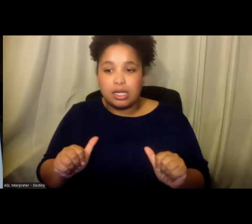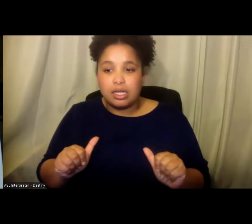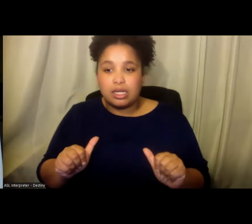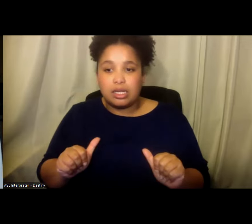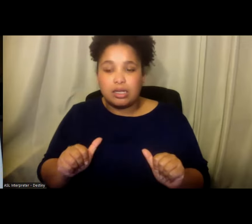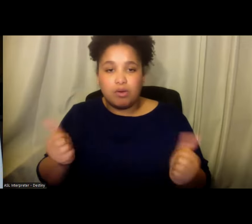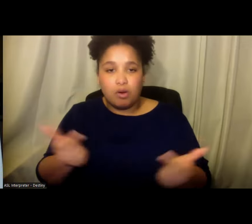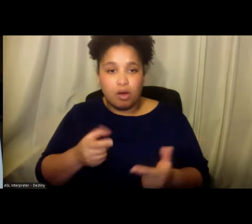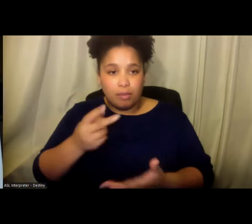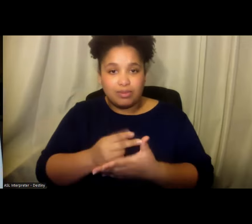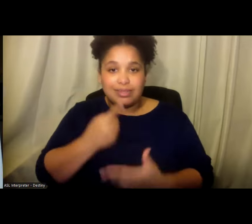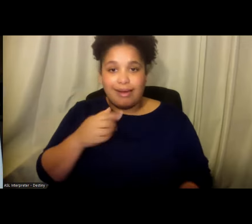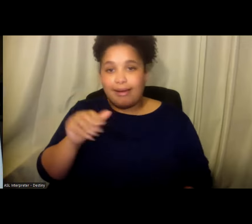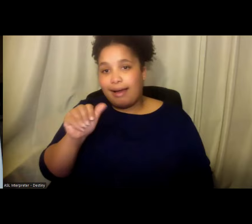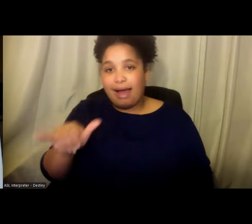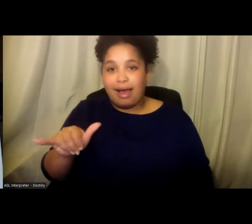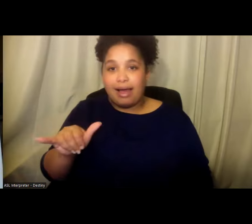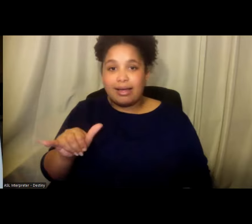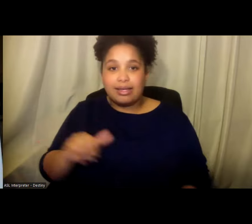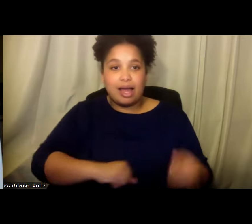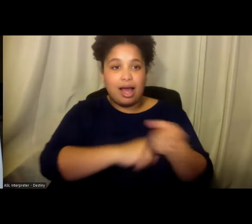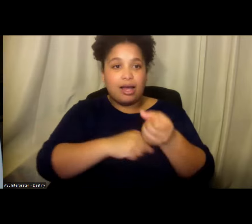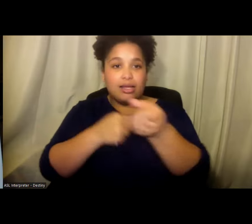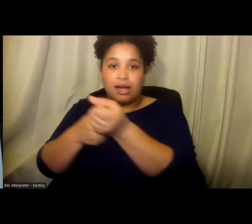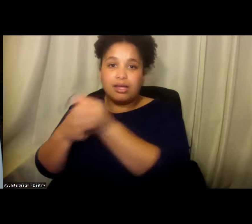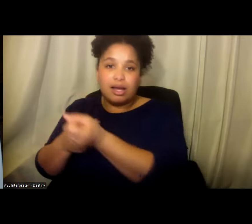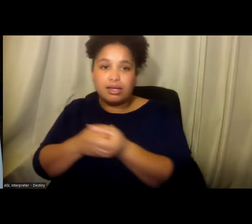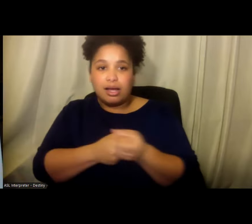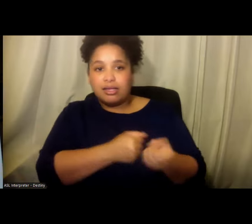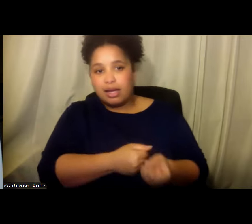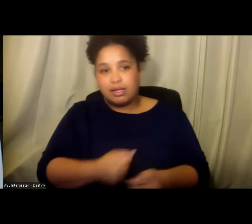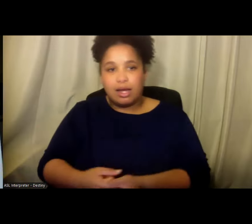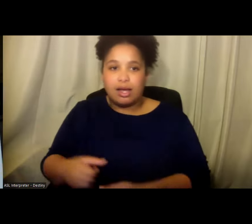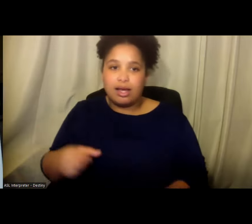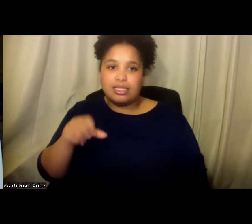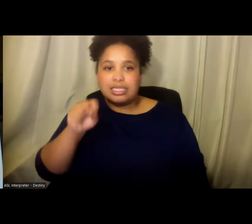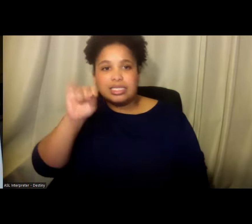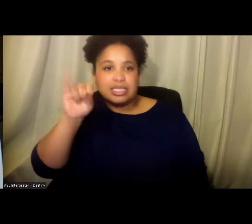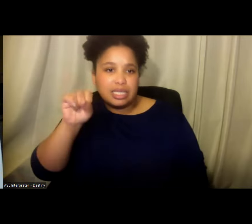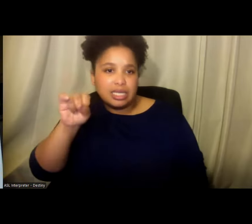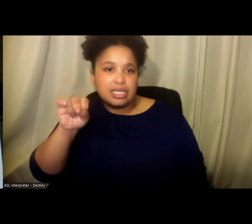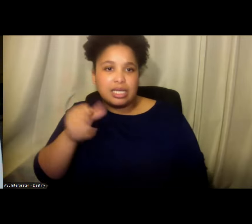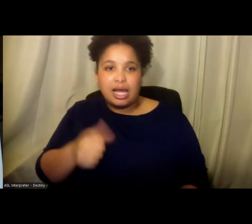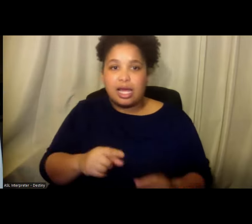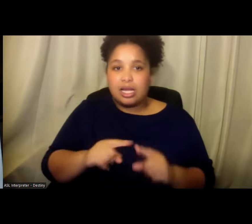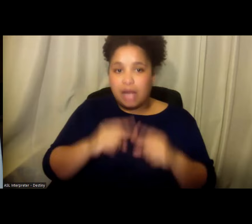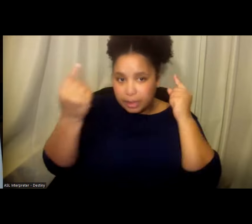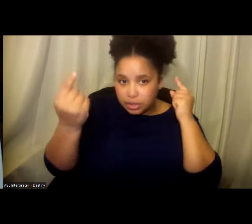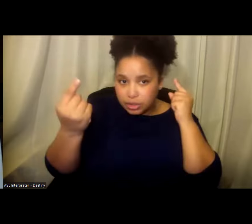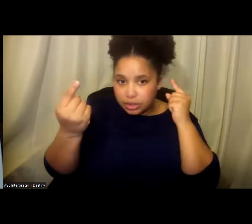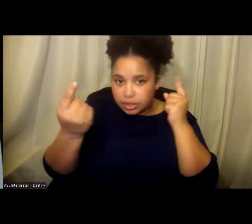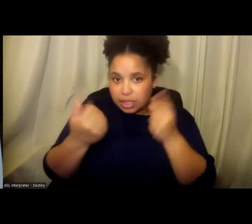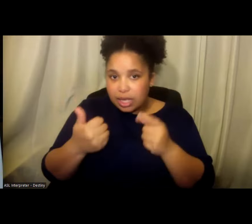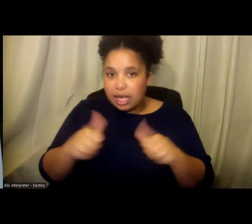approving the minutes, say aye. Aye. Aye. Aye. Any opposition? Any